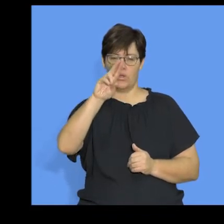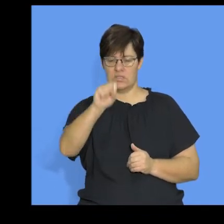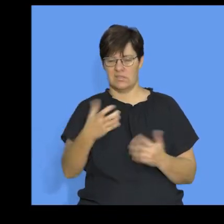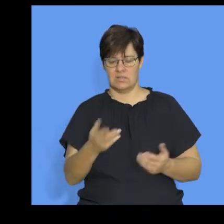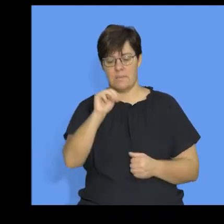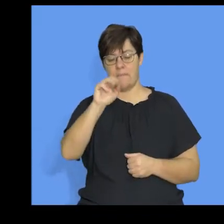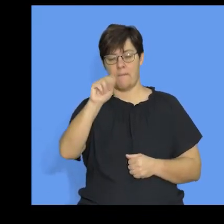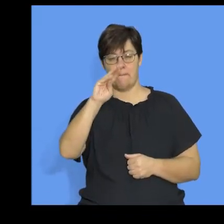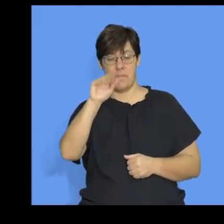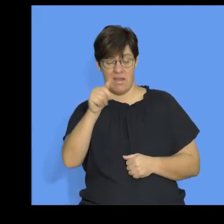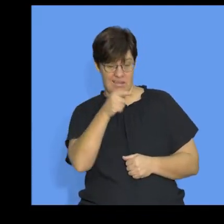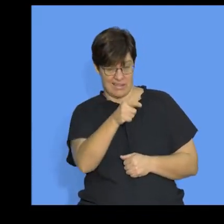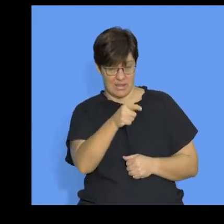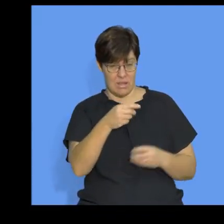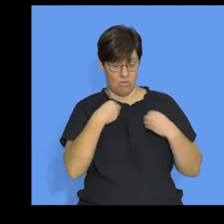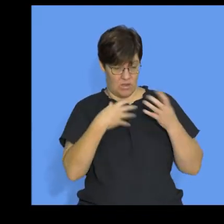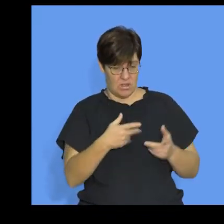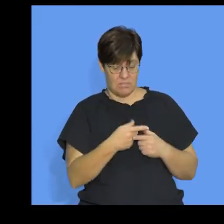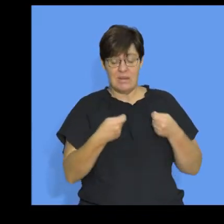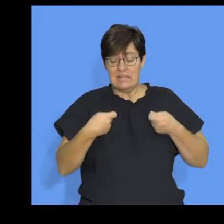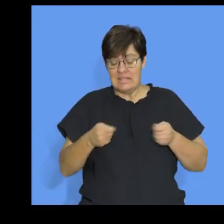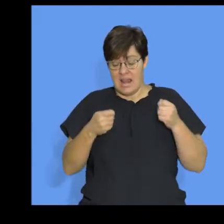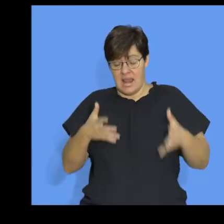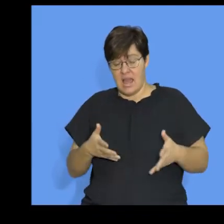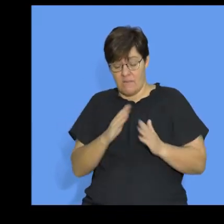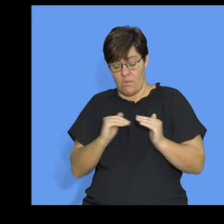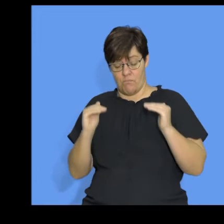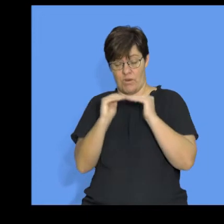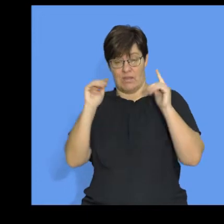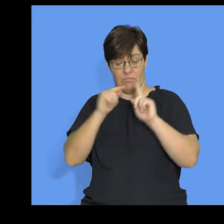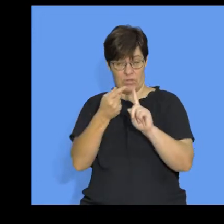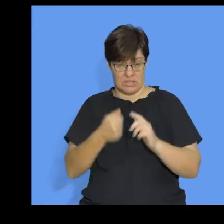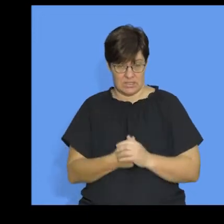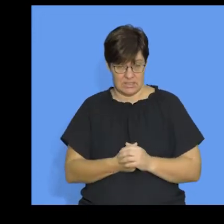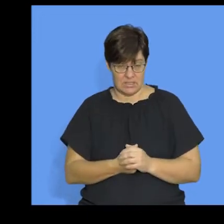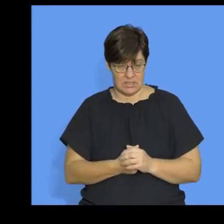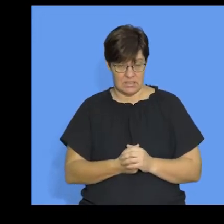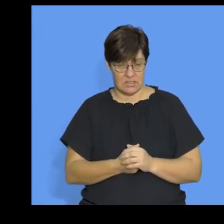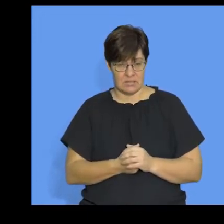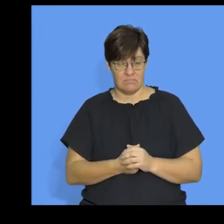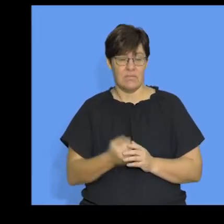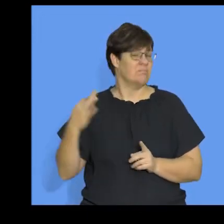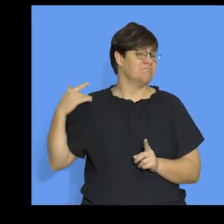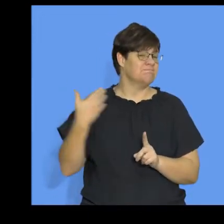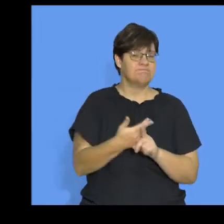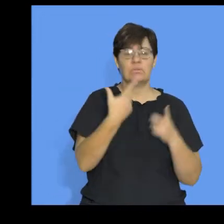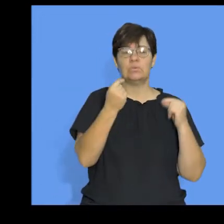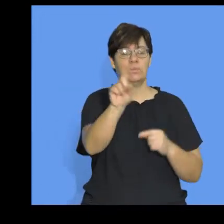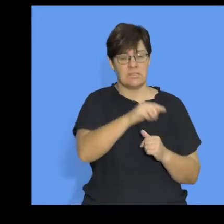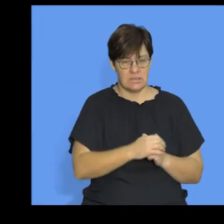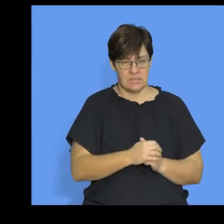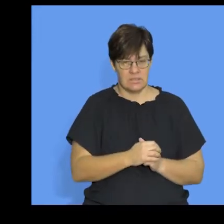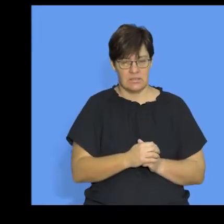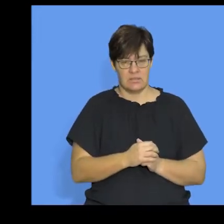selling price at the break-even point. Okay, what have we done so far? We've calculated